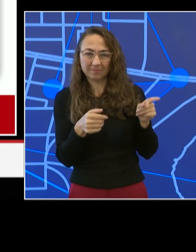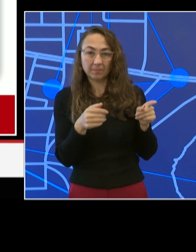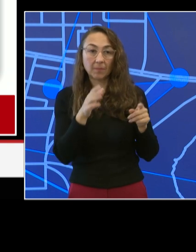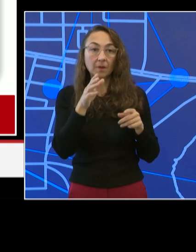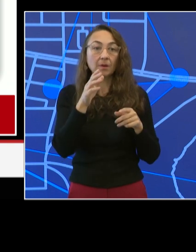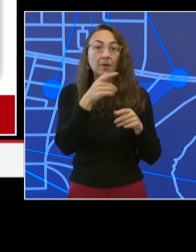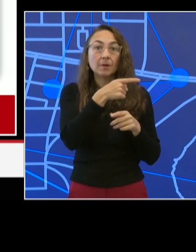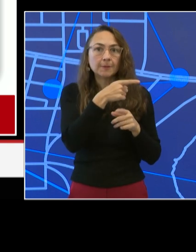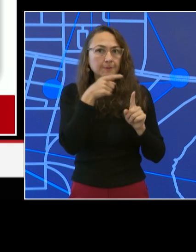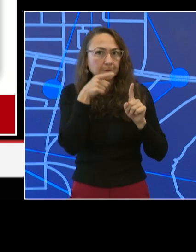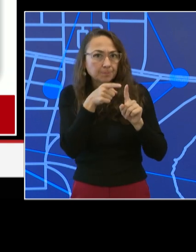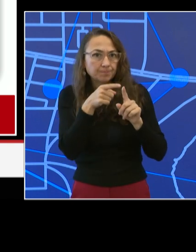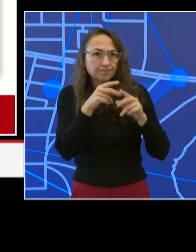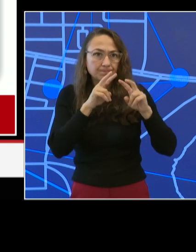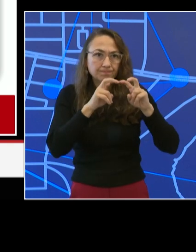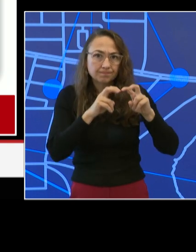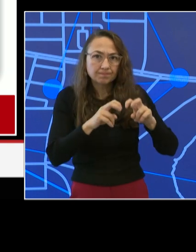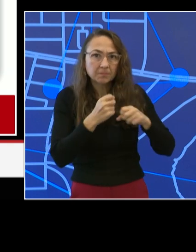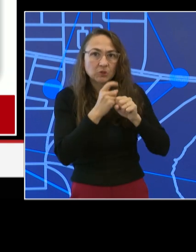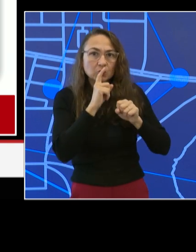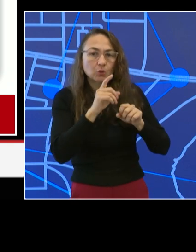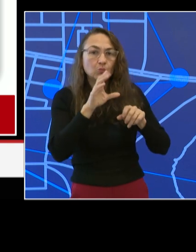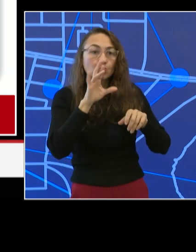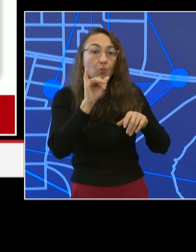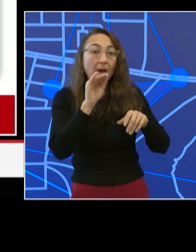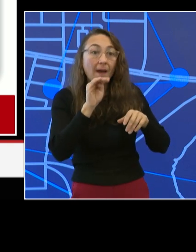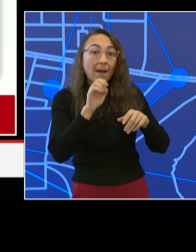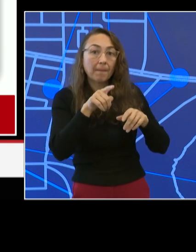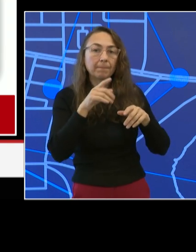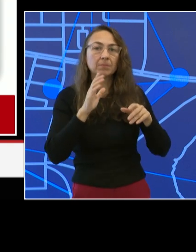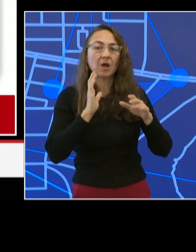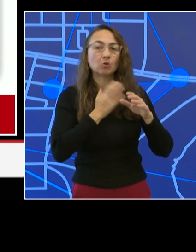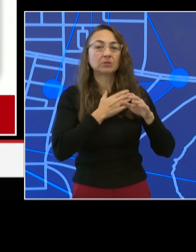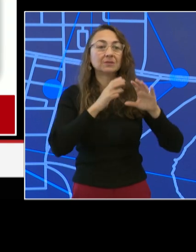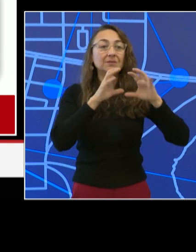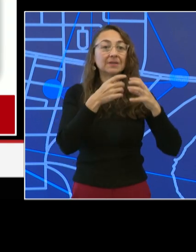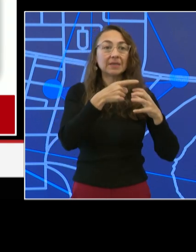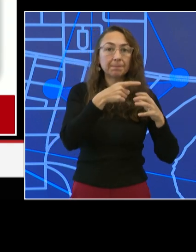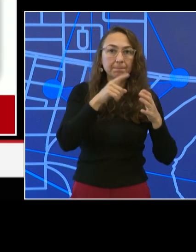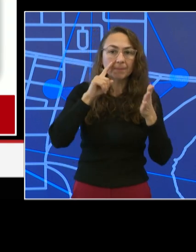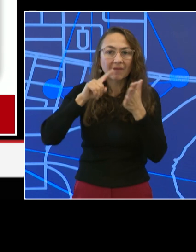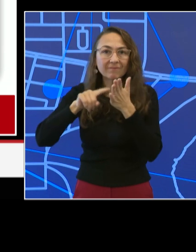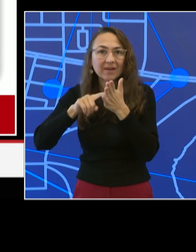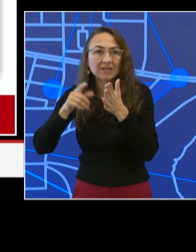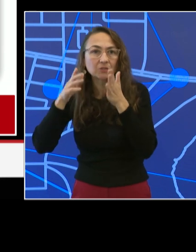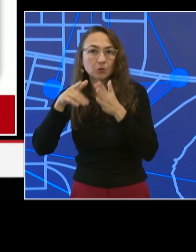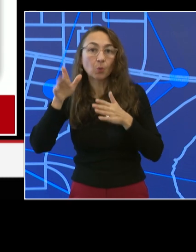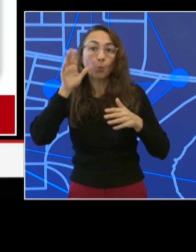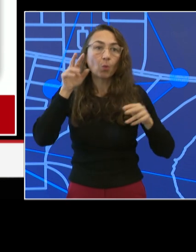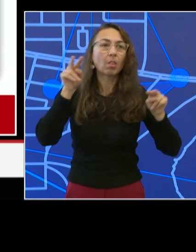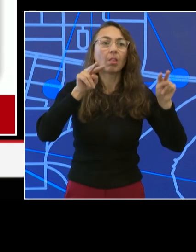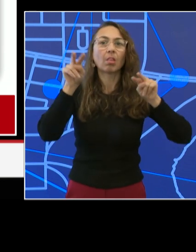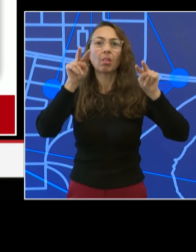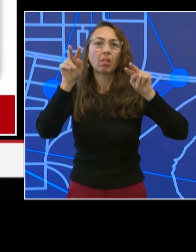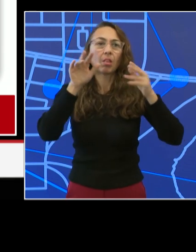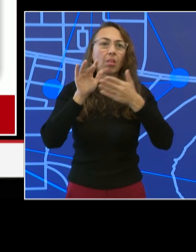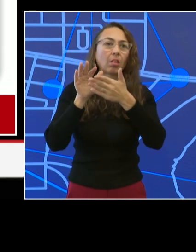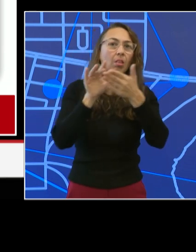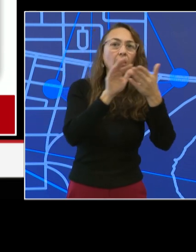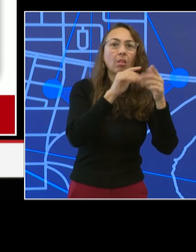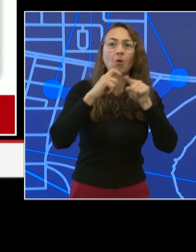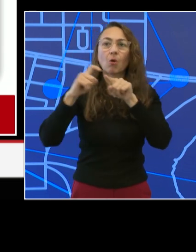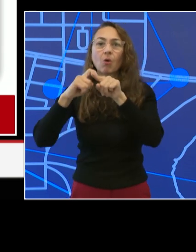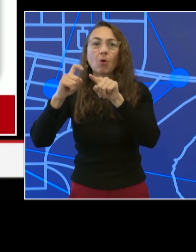in our city. Our RTCC investigators work around the clock, monitoring calls in all 7 districts to track emerging